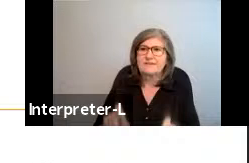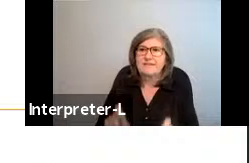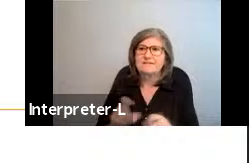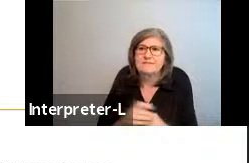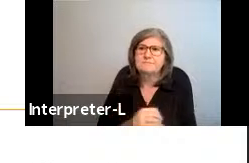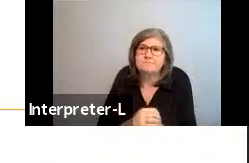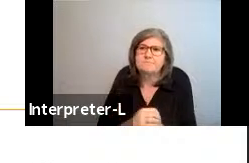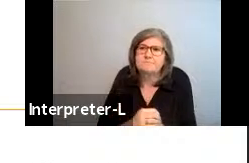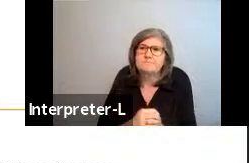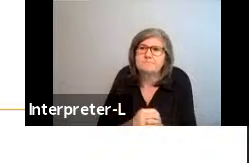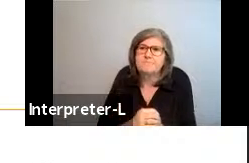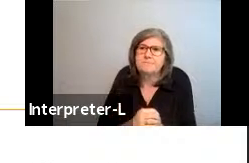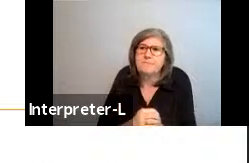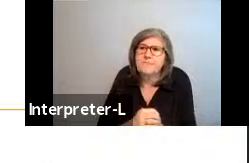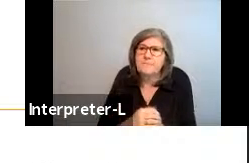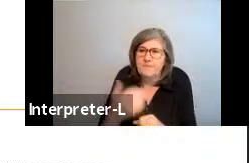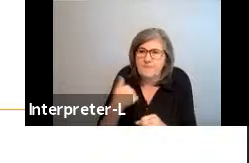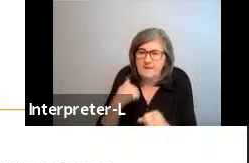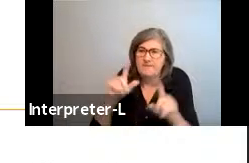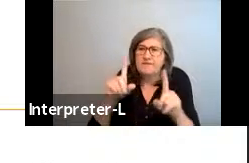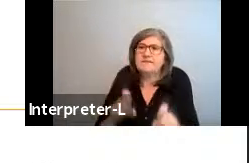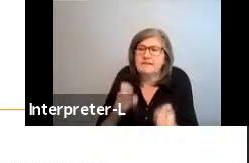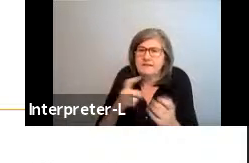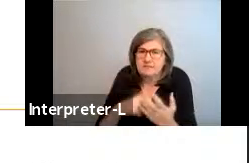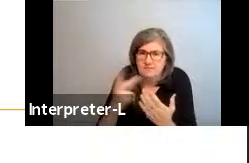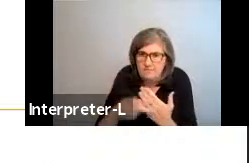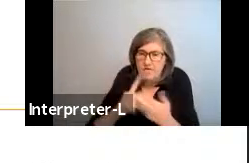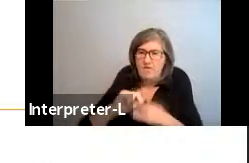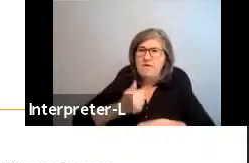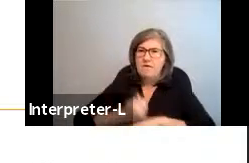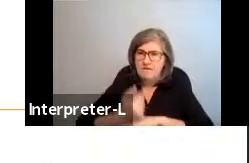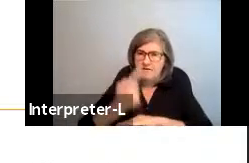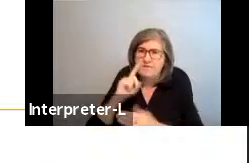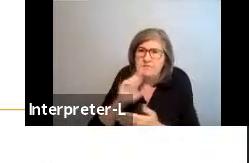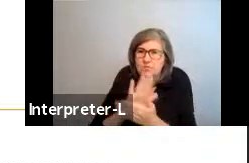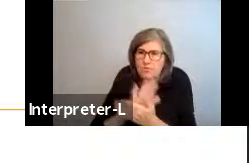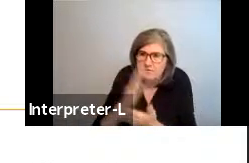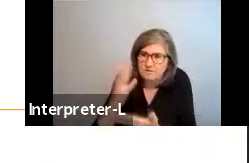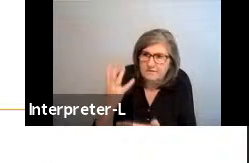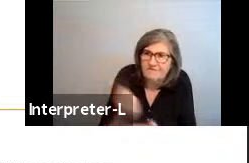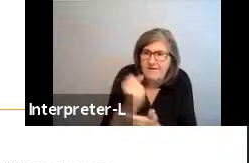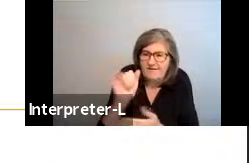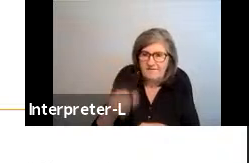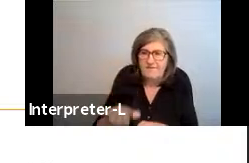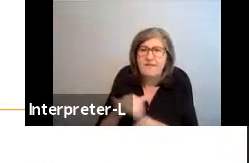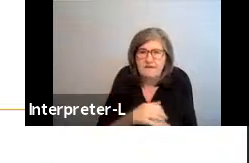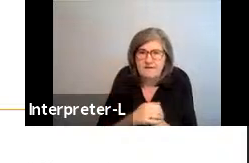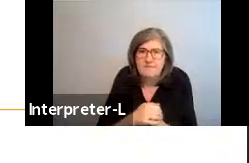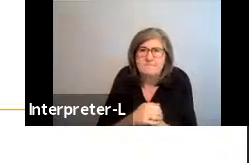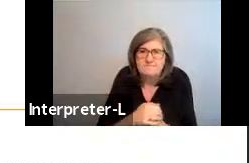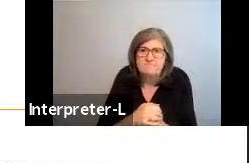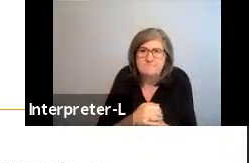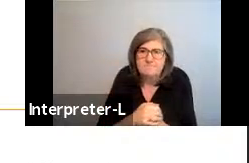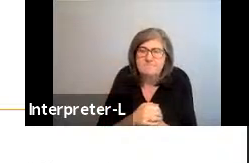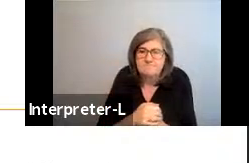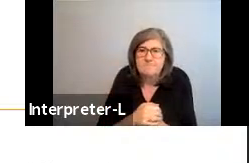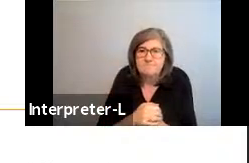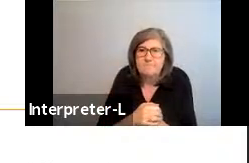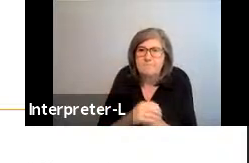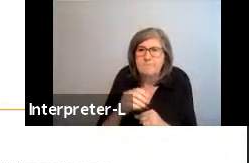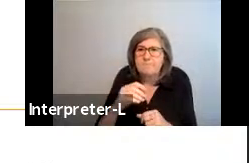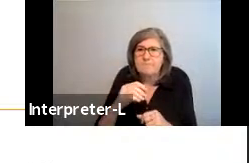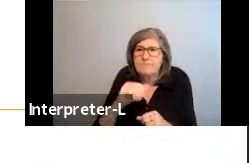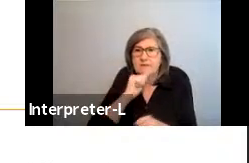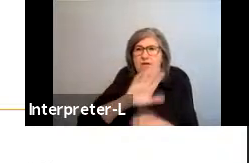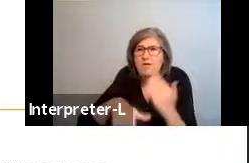Now, we have a testing program in place for schools to take advantage of, but as you can see, we don't have all of